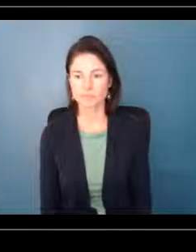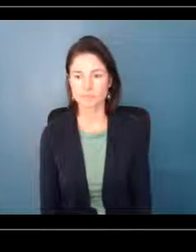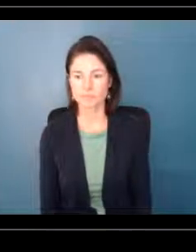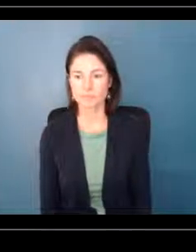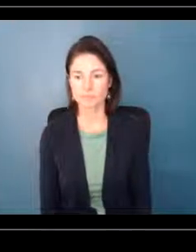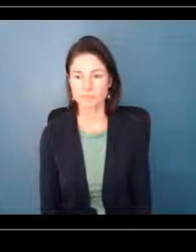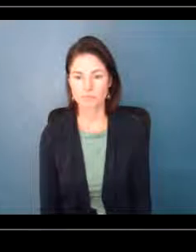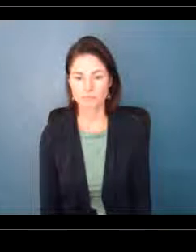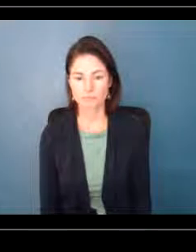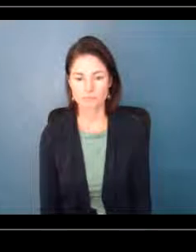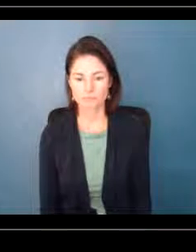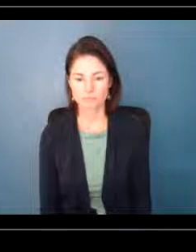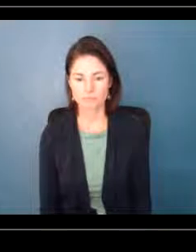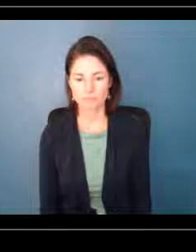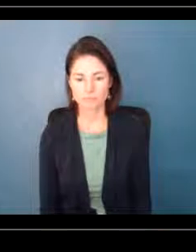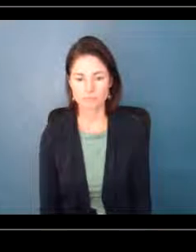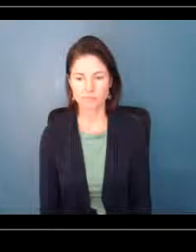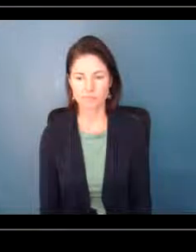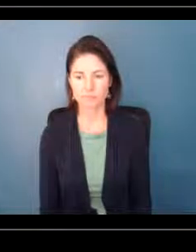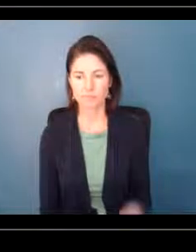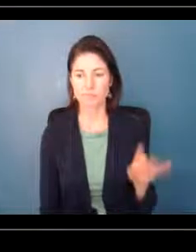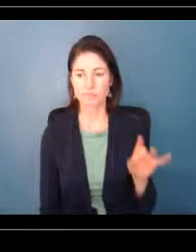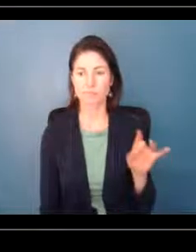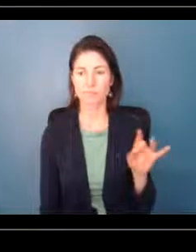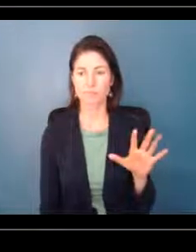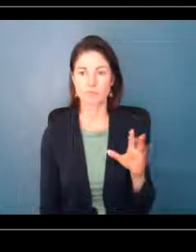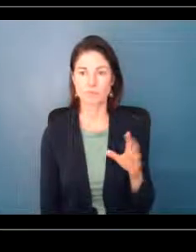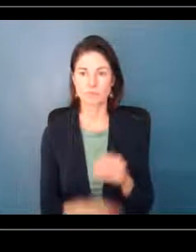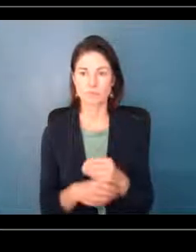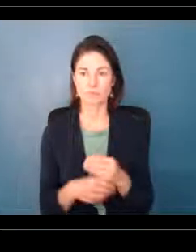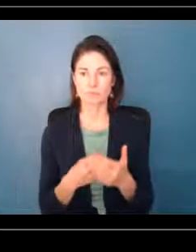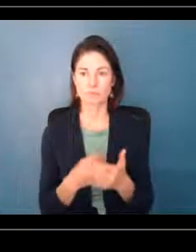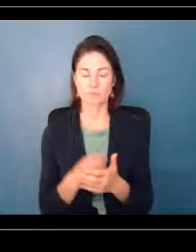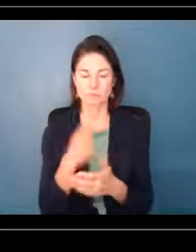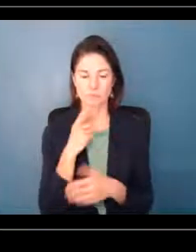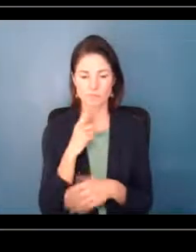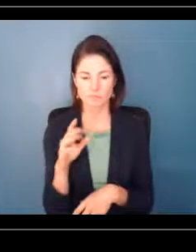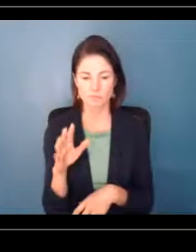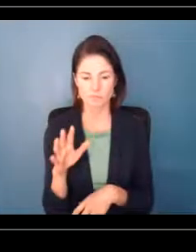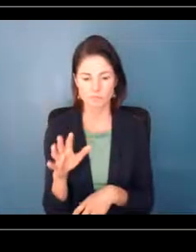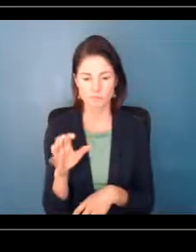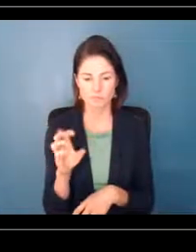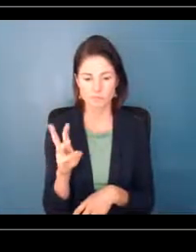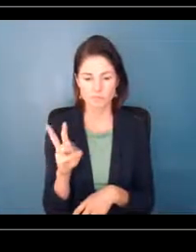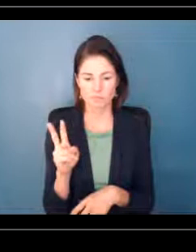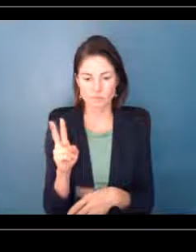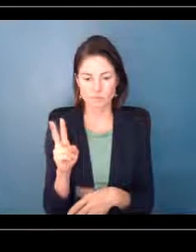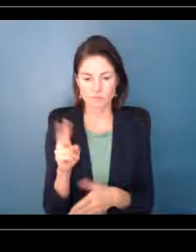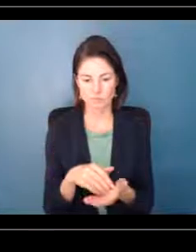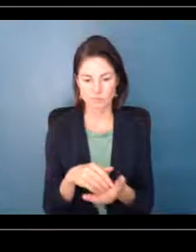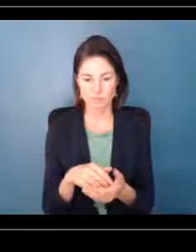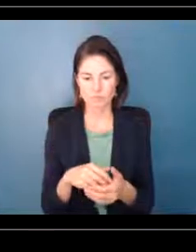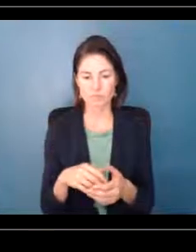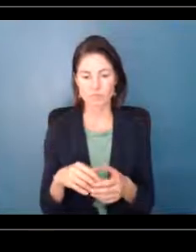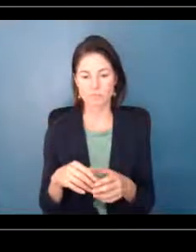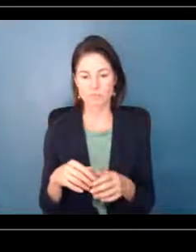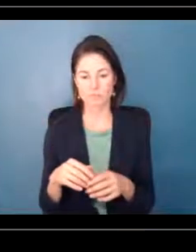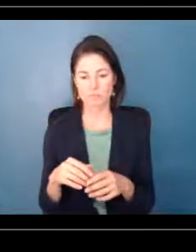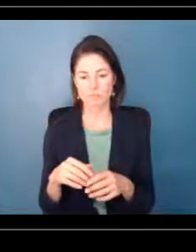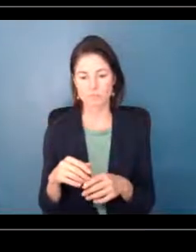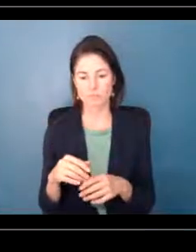Commissioners, tab 85 is a supplemental funds allocation request for $562,000 to the Capital Region Freight I-5 project